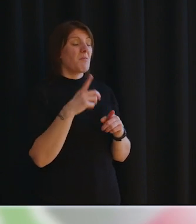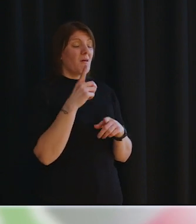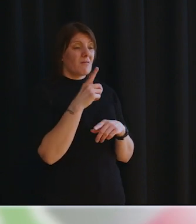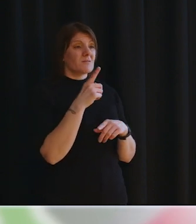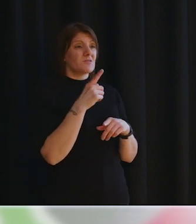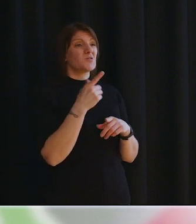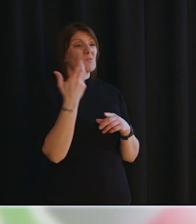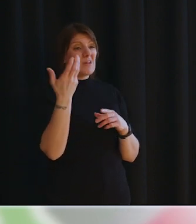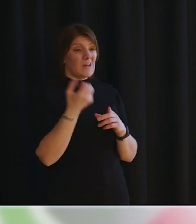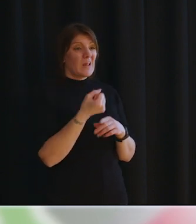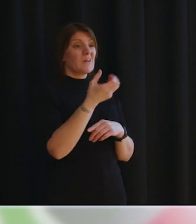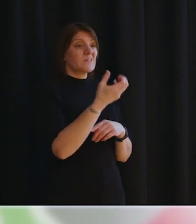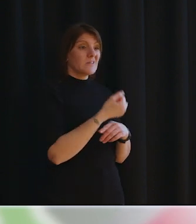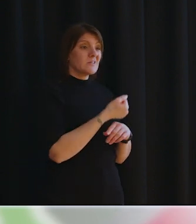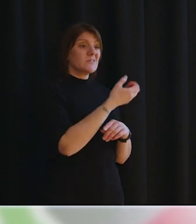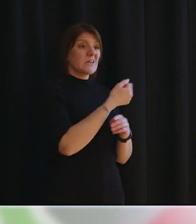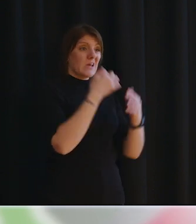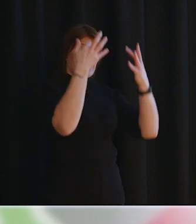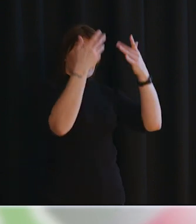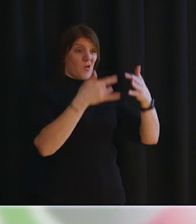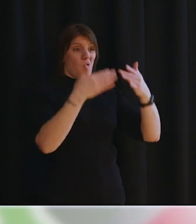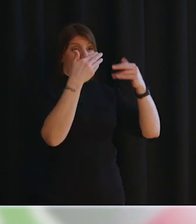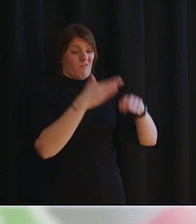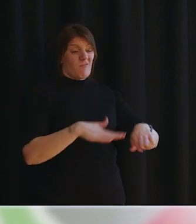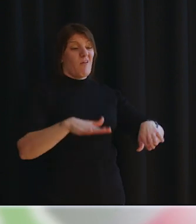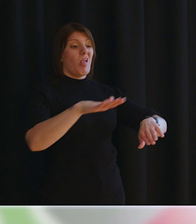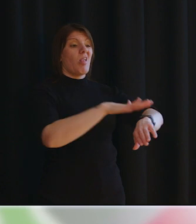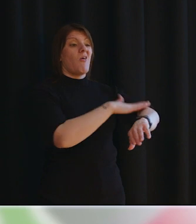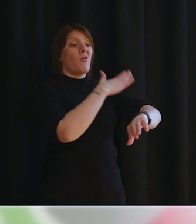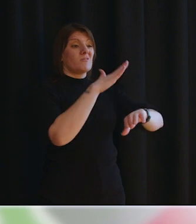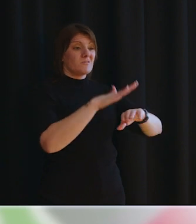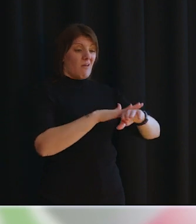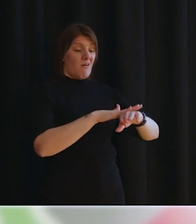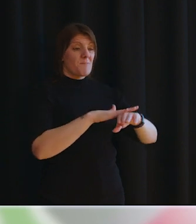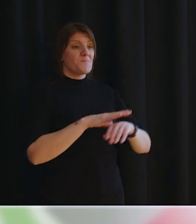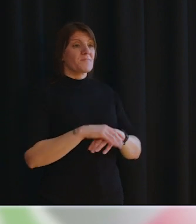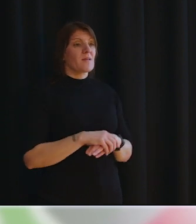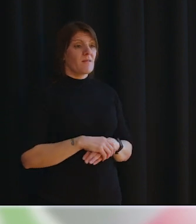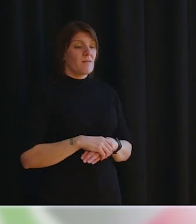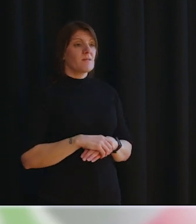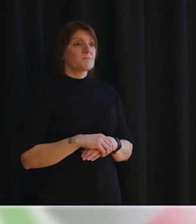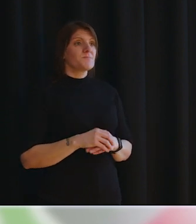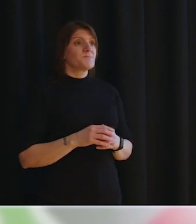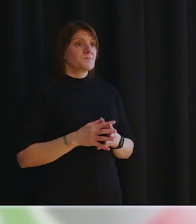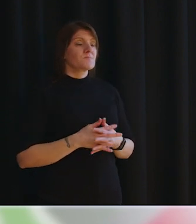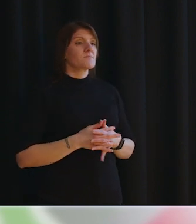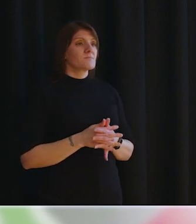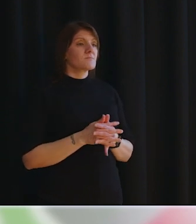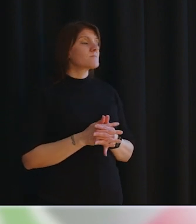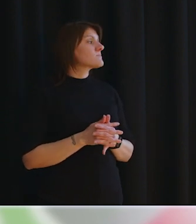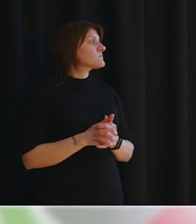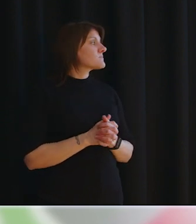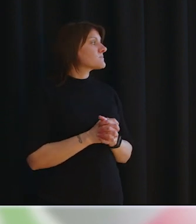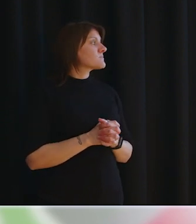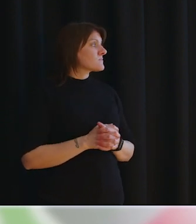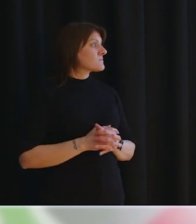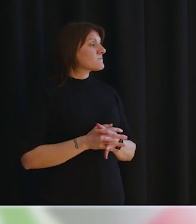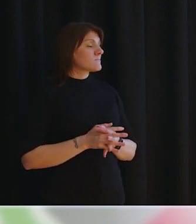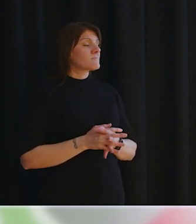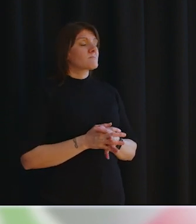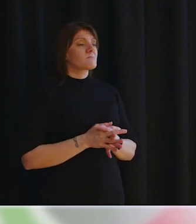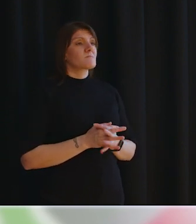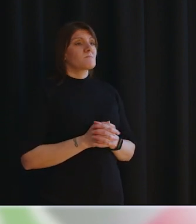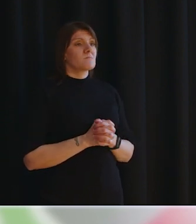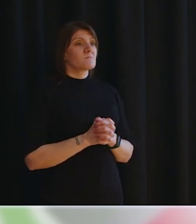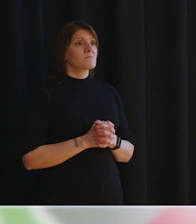time and say, yes, we still require all of this resource for this individual and look at the progress we're making, but we need to carry that